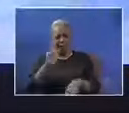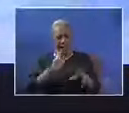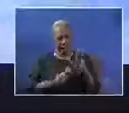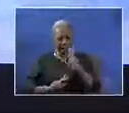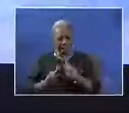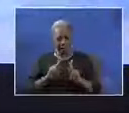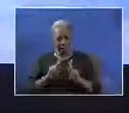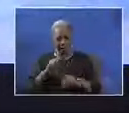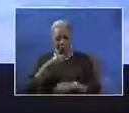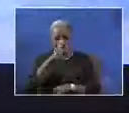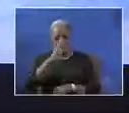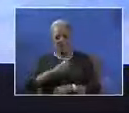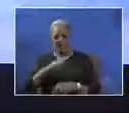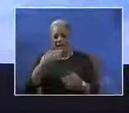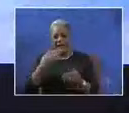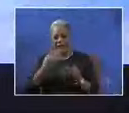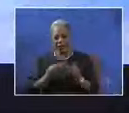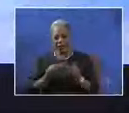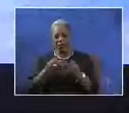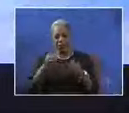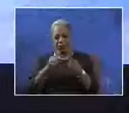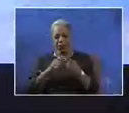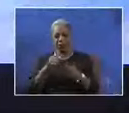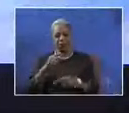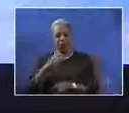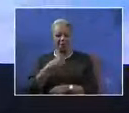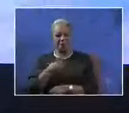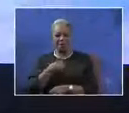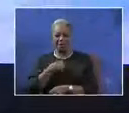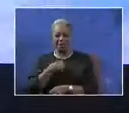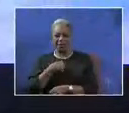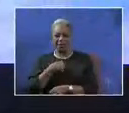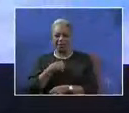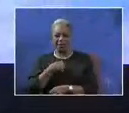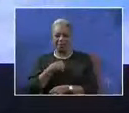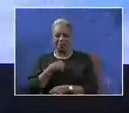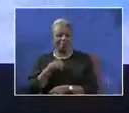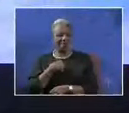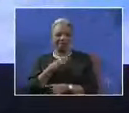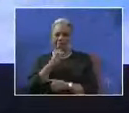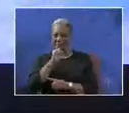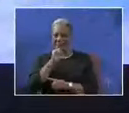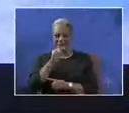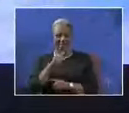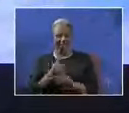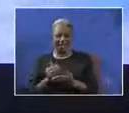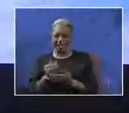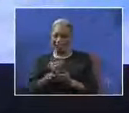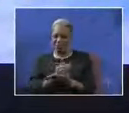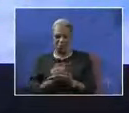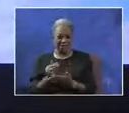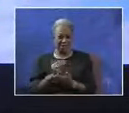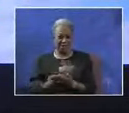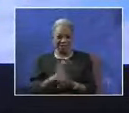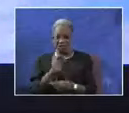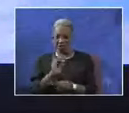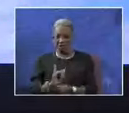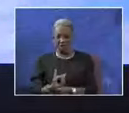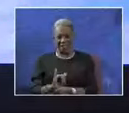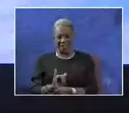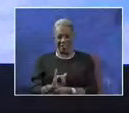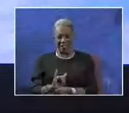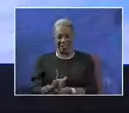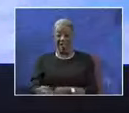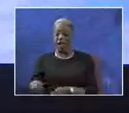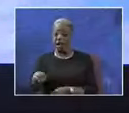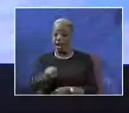good to me? And I don't deserve it. You don't deserve it. I know I don't deserve it. You know